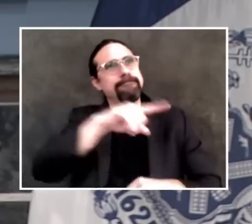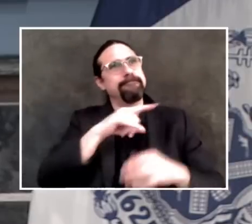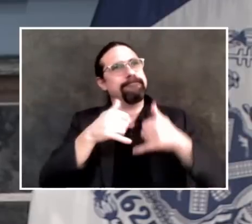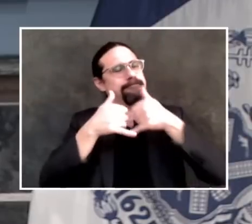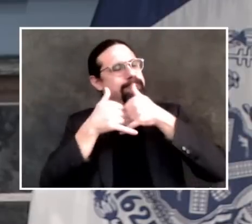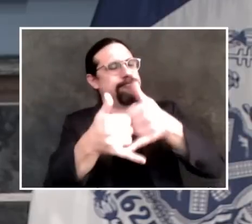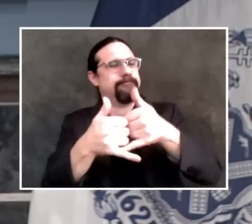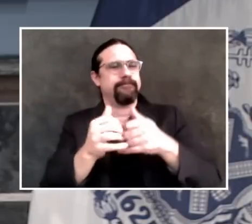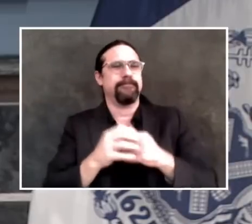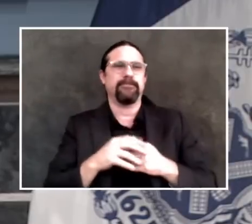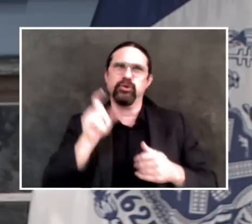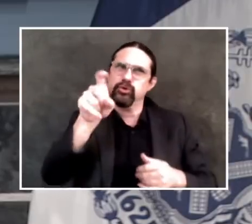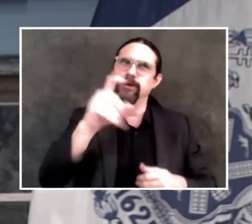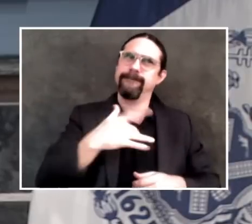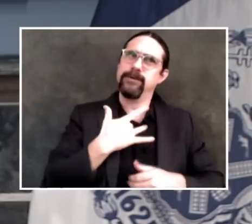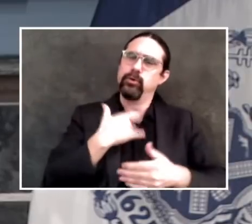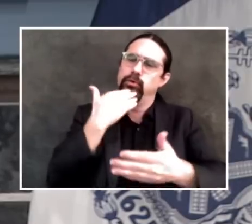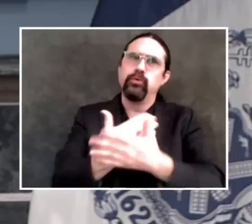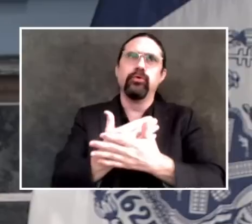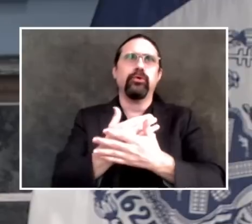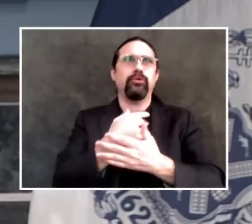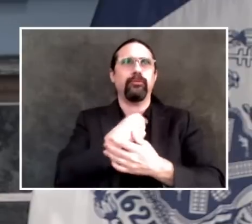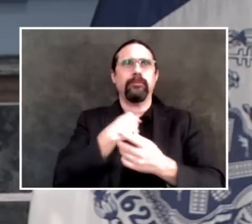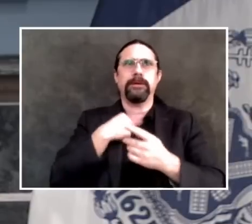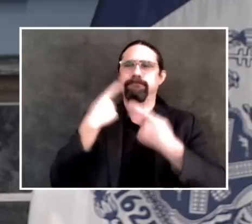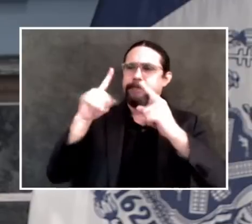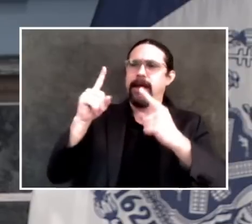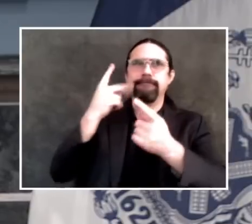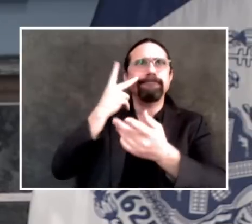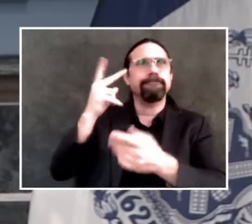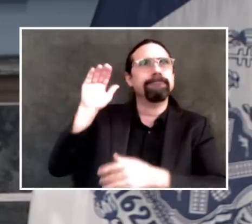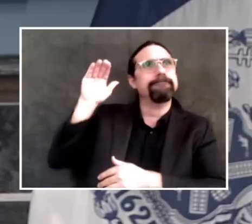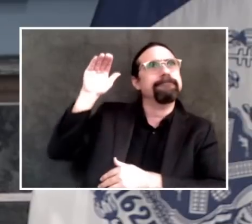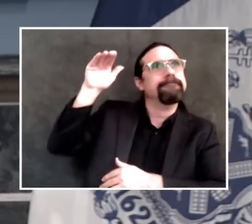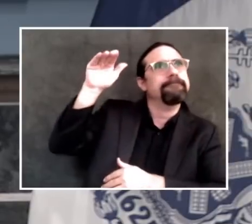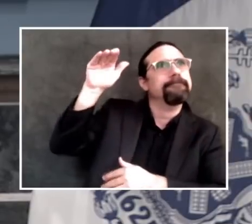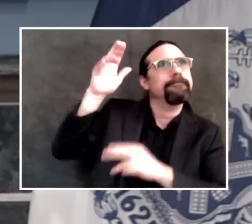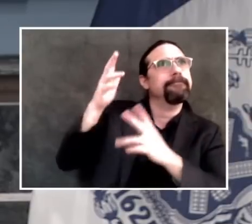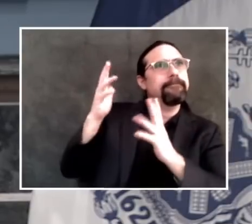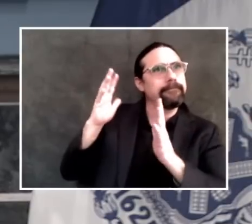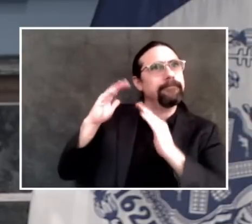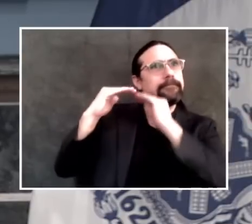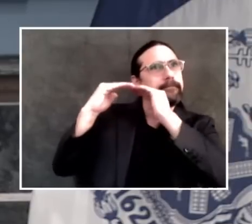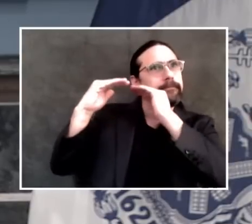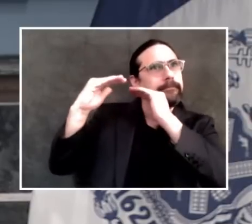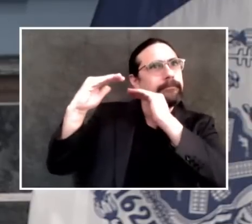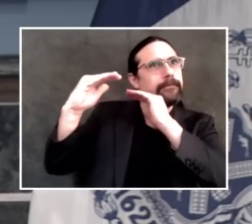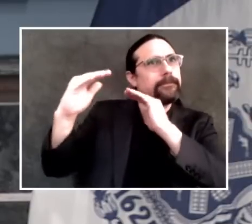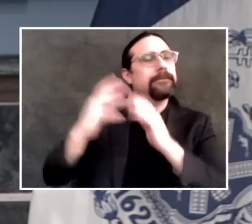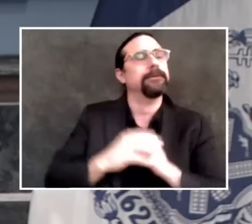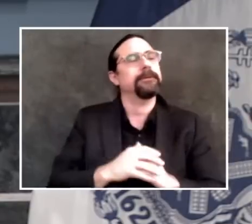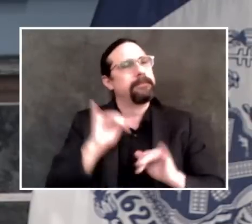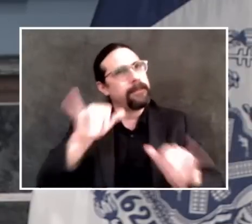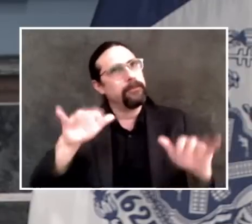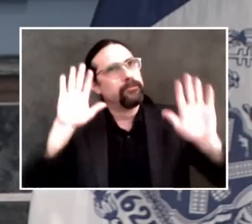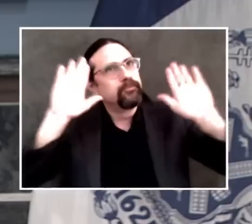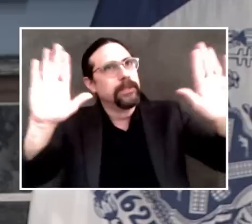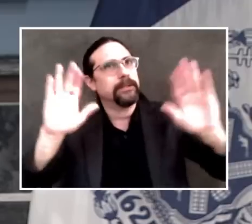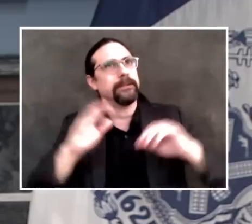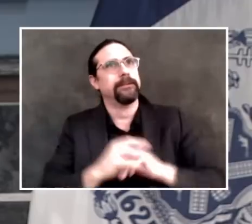And now it's not let's, let down our guard and take it easy. No, it's the other way around. It's let's double